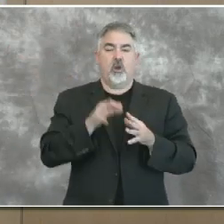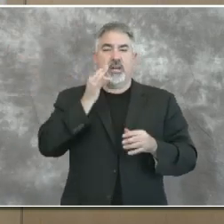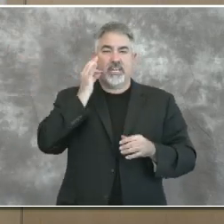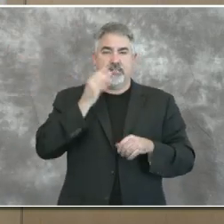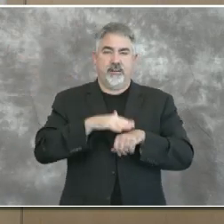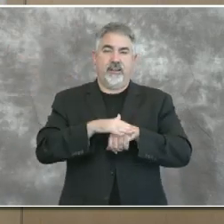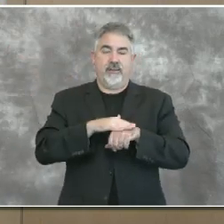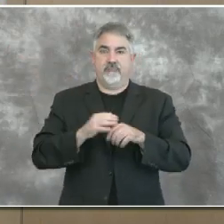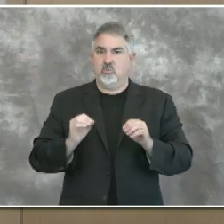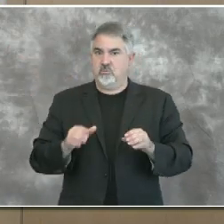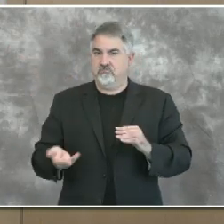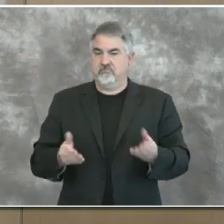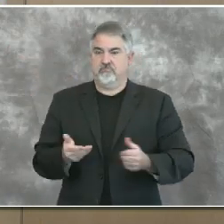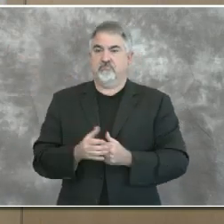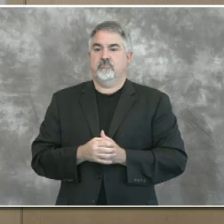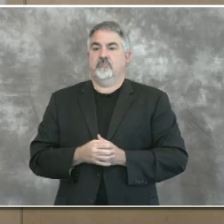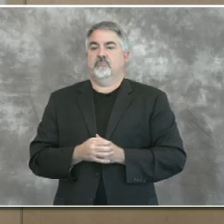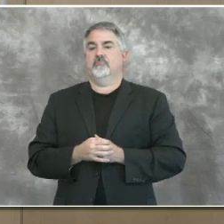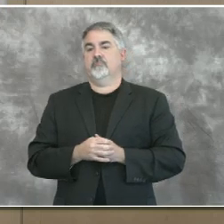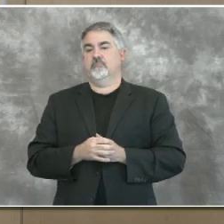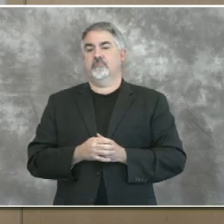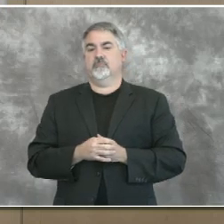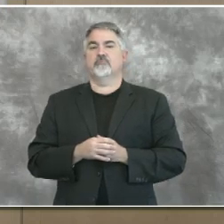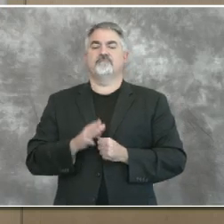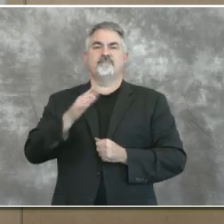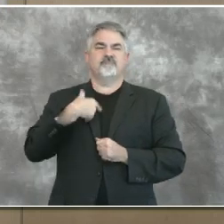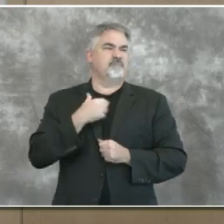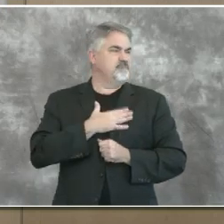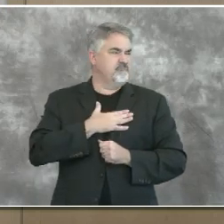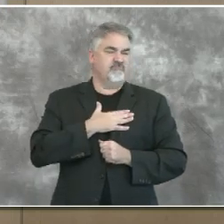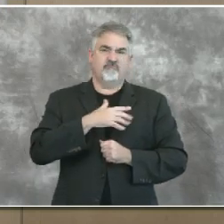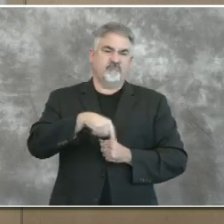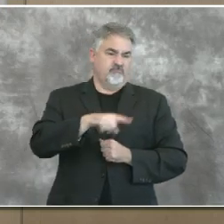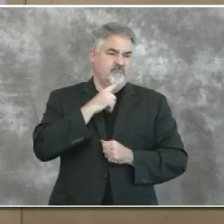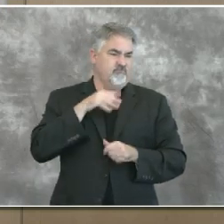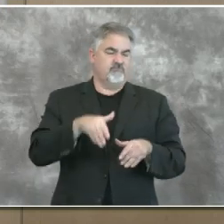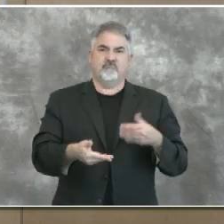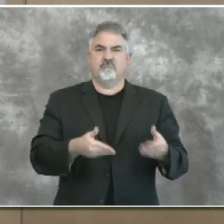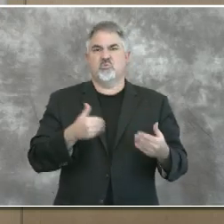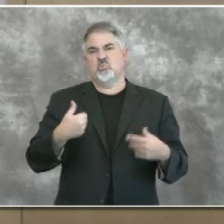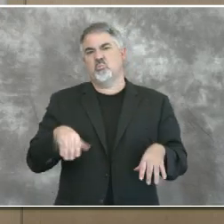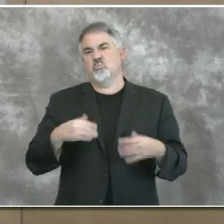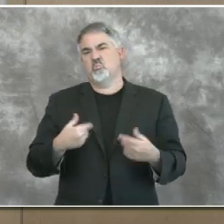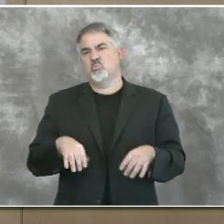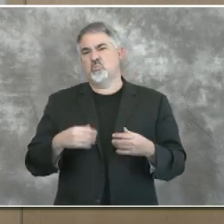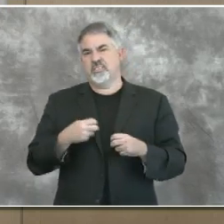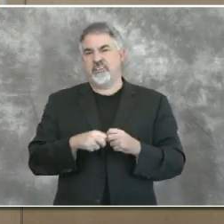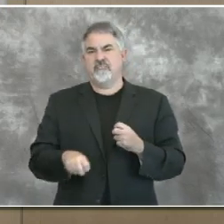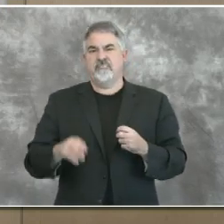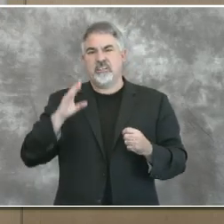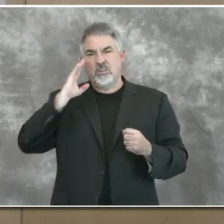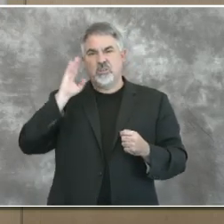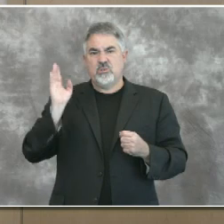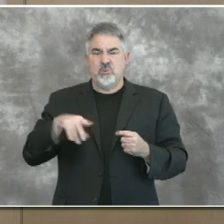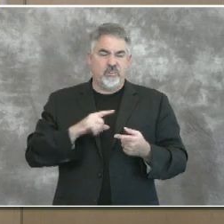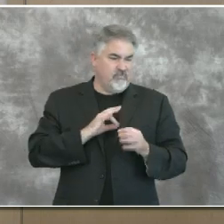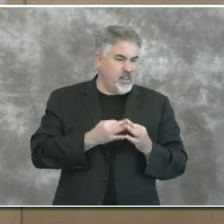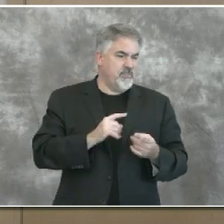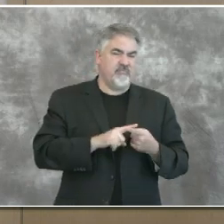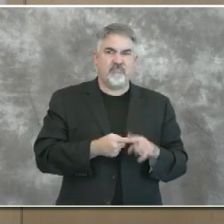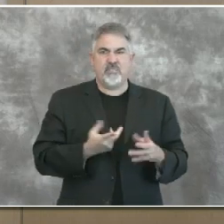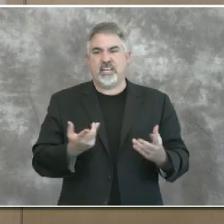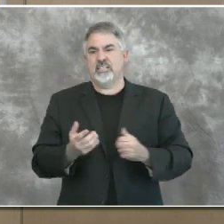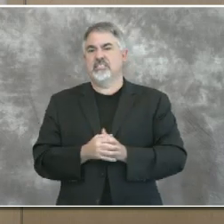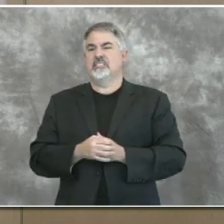condolences once again go out to the family and friends of the death that we have reported today, and continuously go out